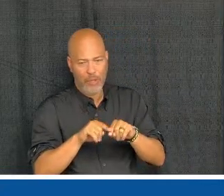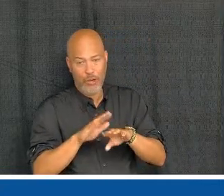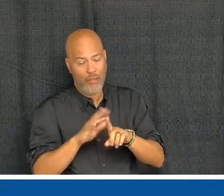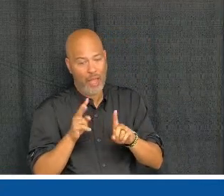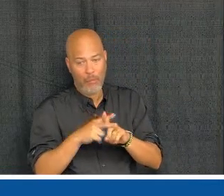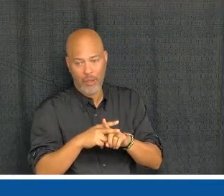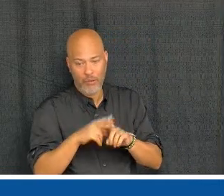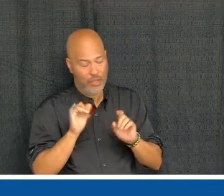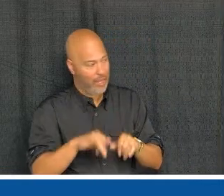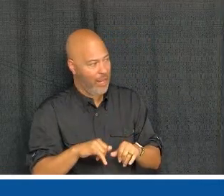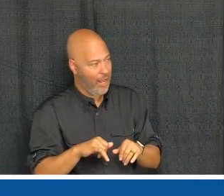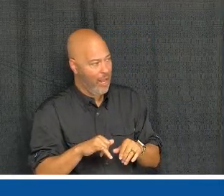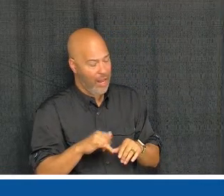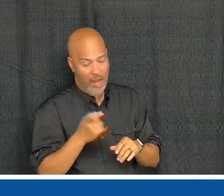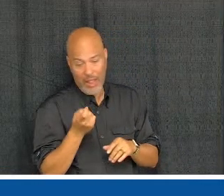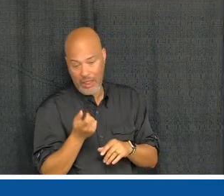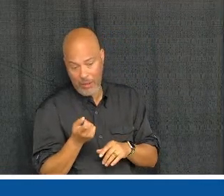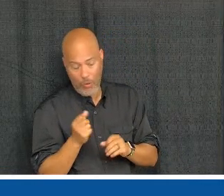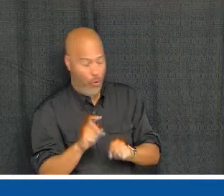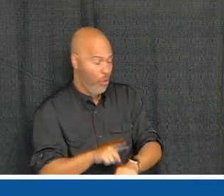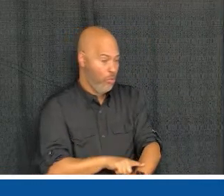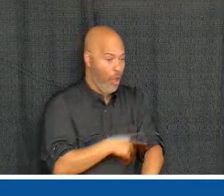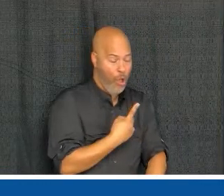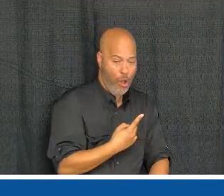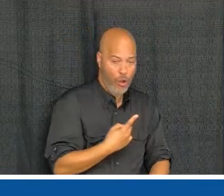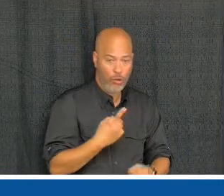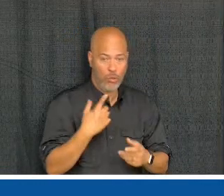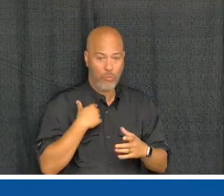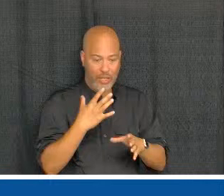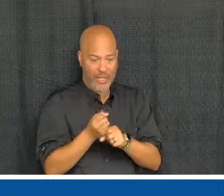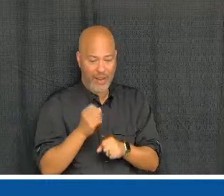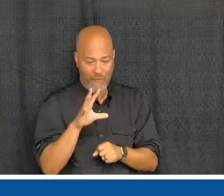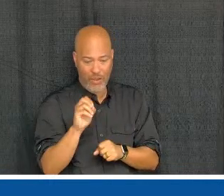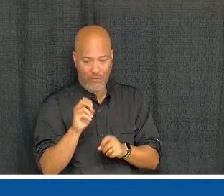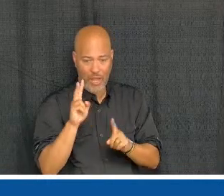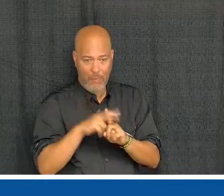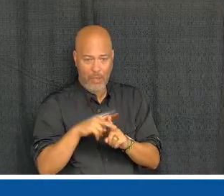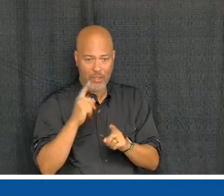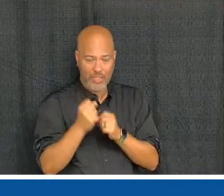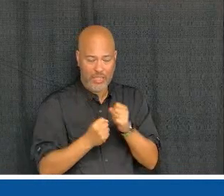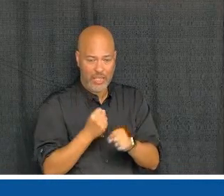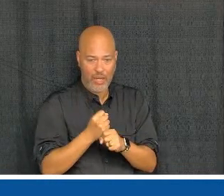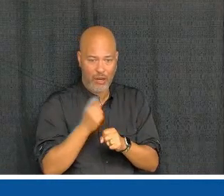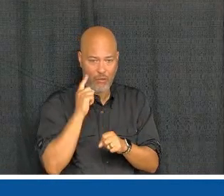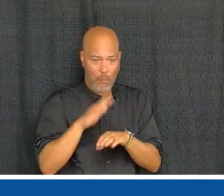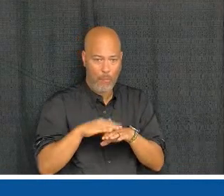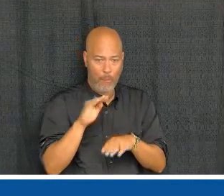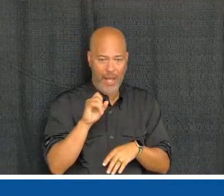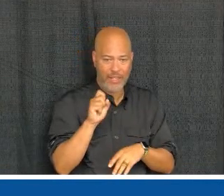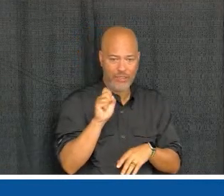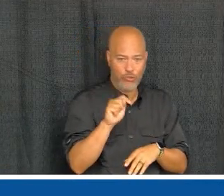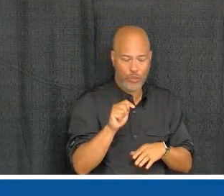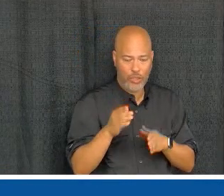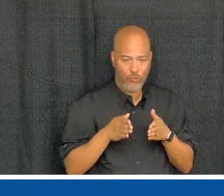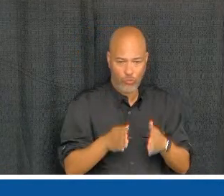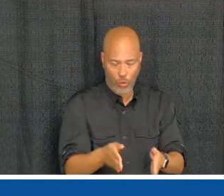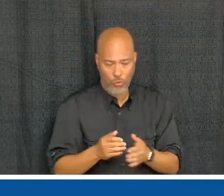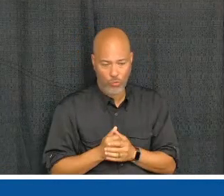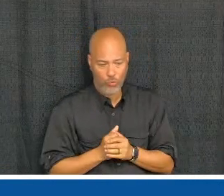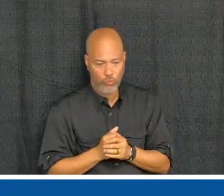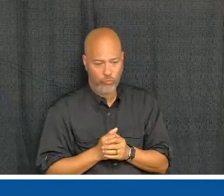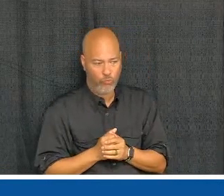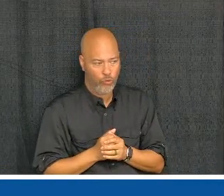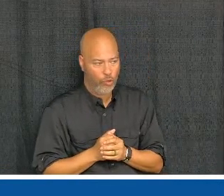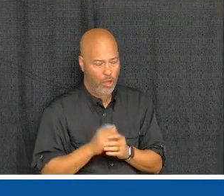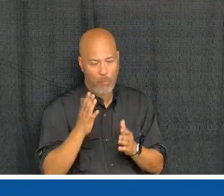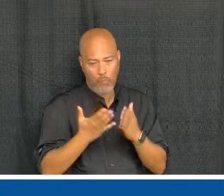it can take a little bit of time or a longer time. We receive about 50 applications a year on the Madison Street corridor. So about